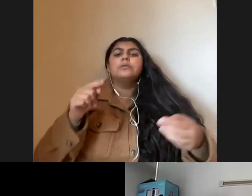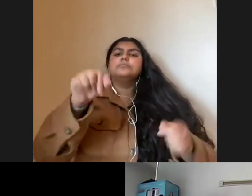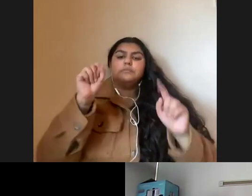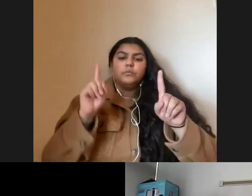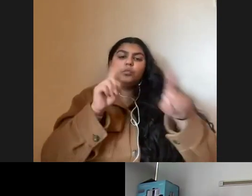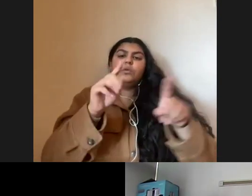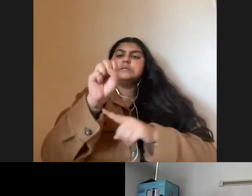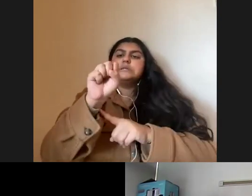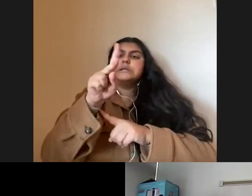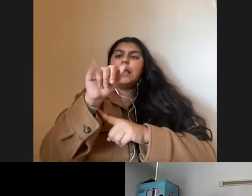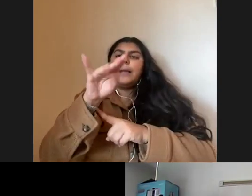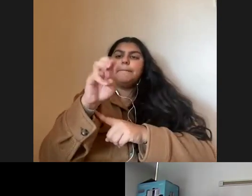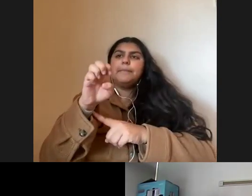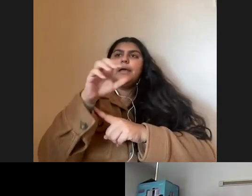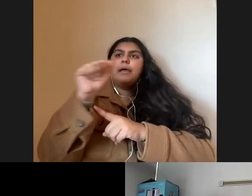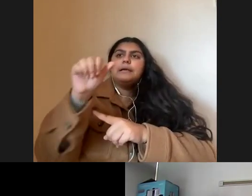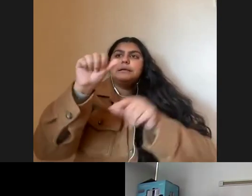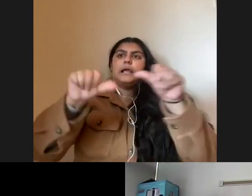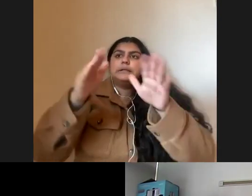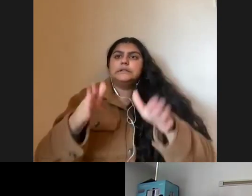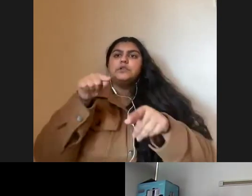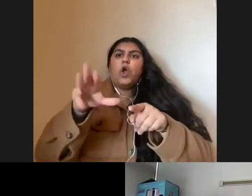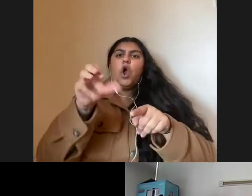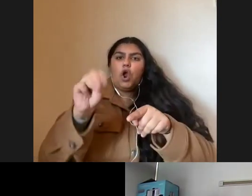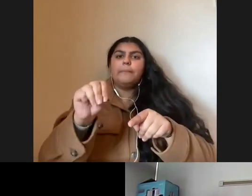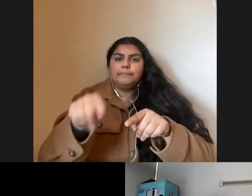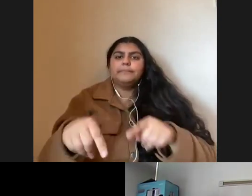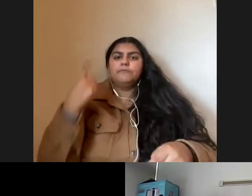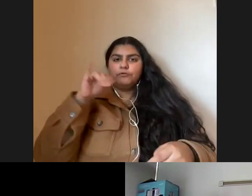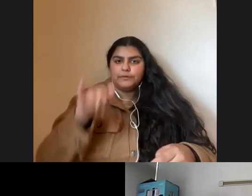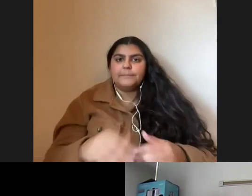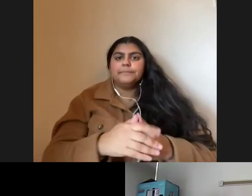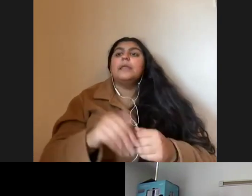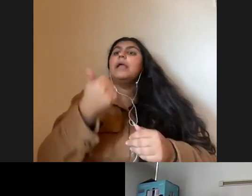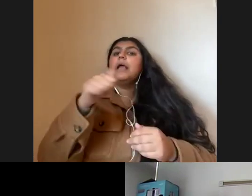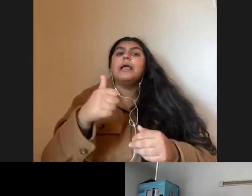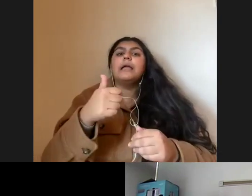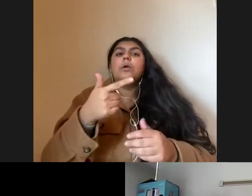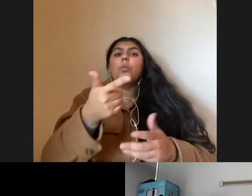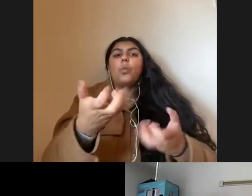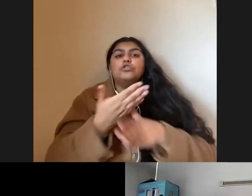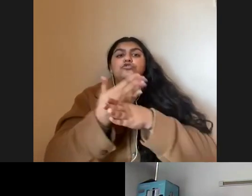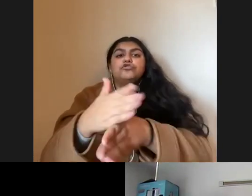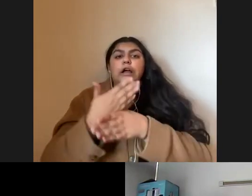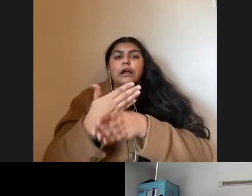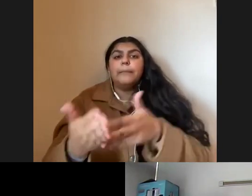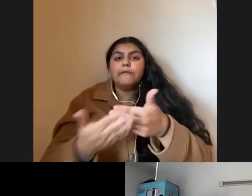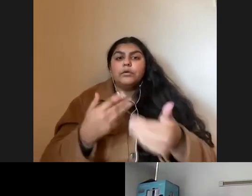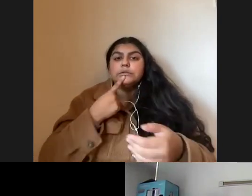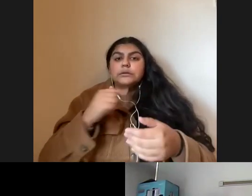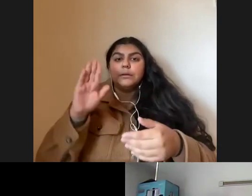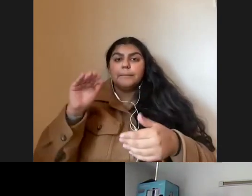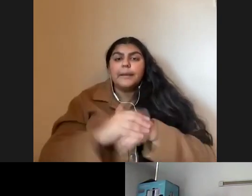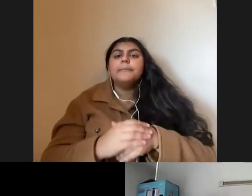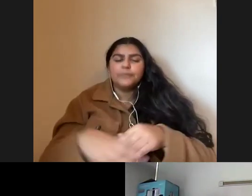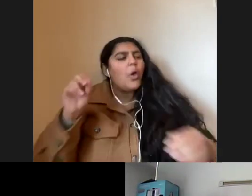what we're here to do. Is there anything else you'd like to share, plug before we say goodbye? No. Great,